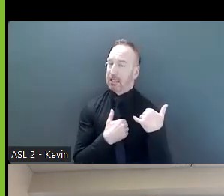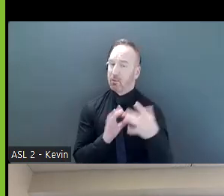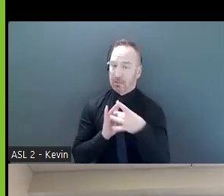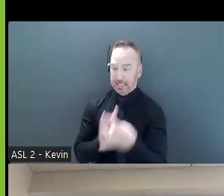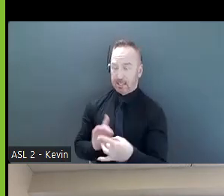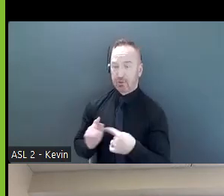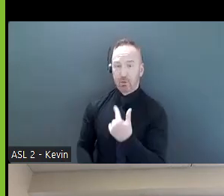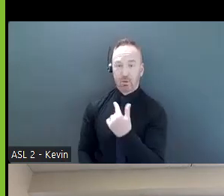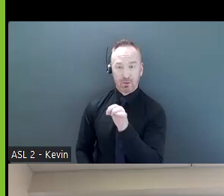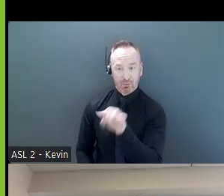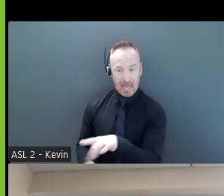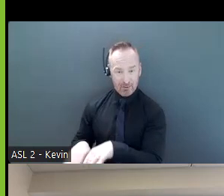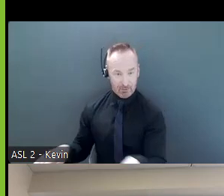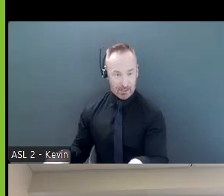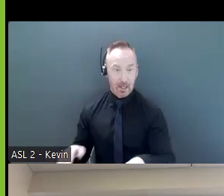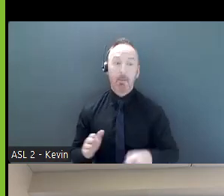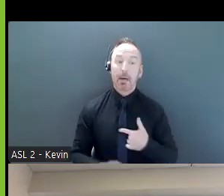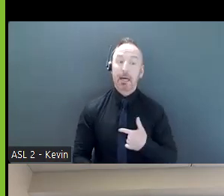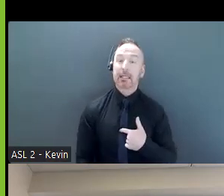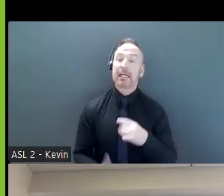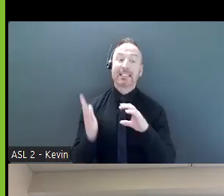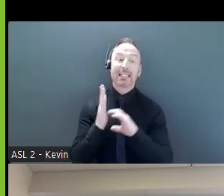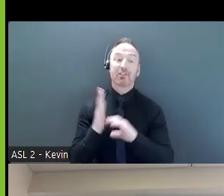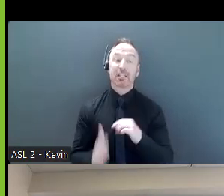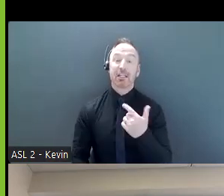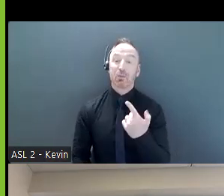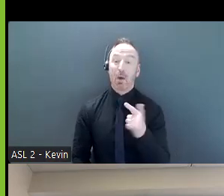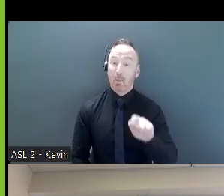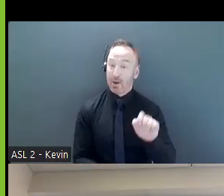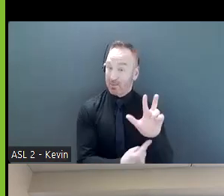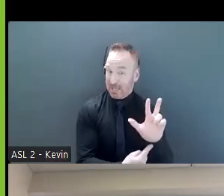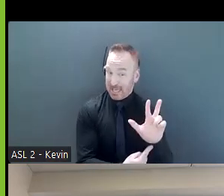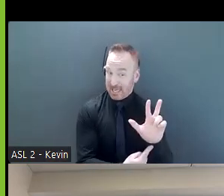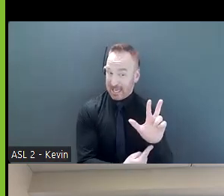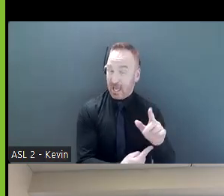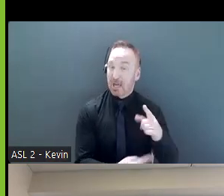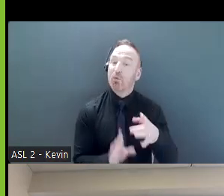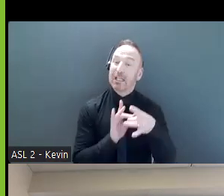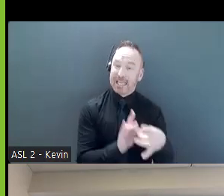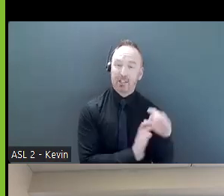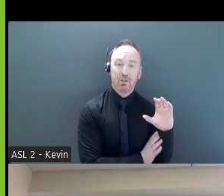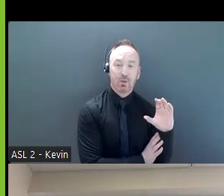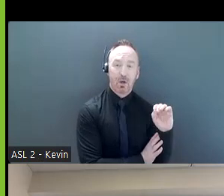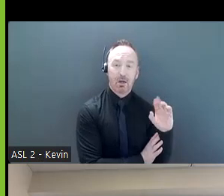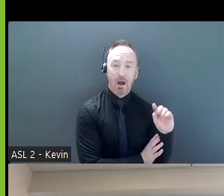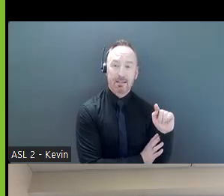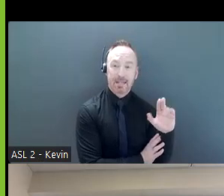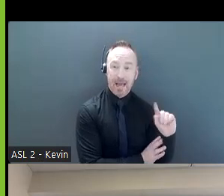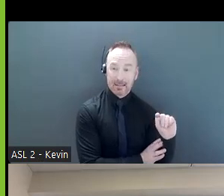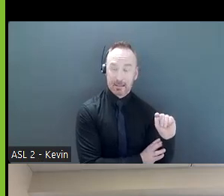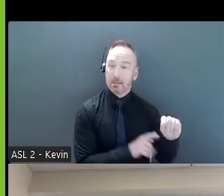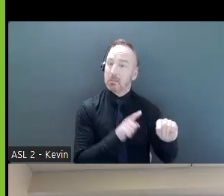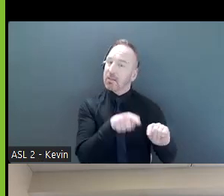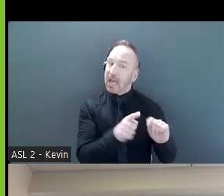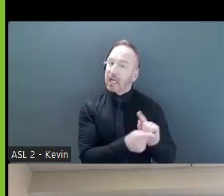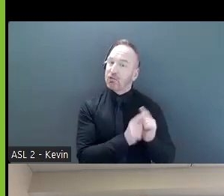similar language for 21 sub 3 for contact. The biggest difference when they made this change was to specifically identify grandparents